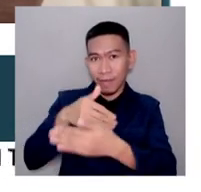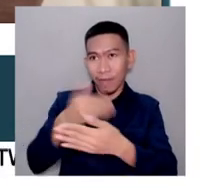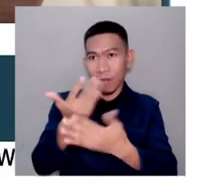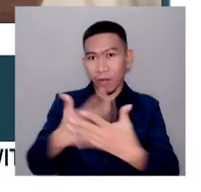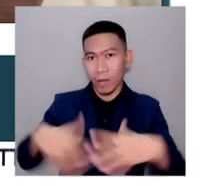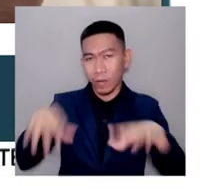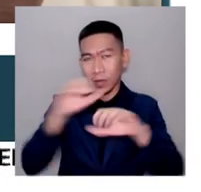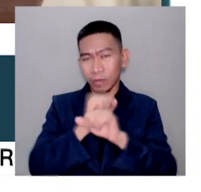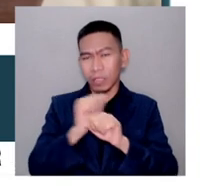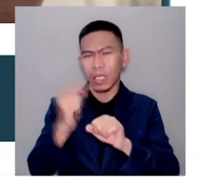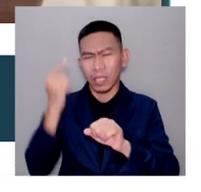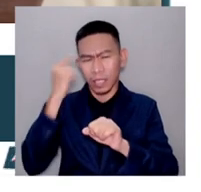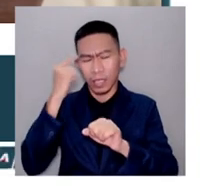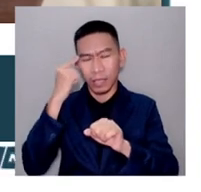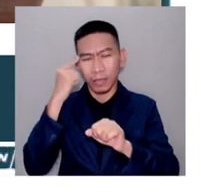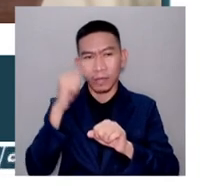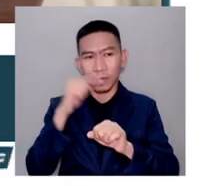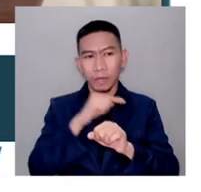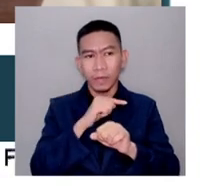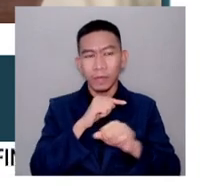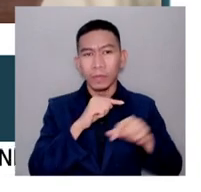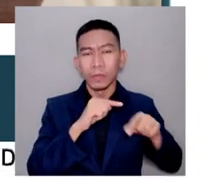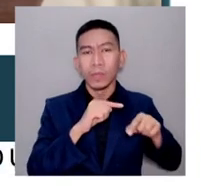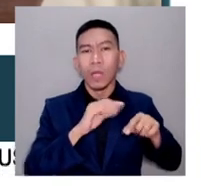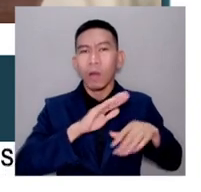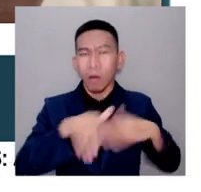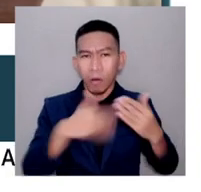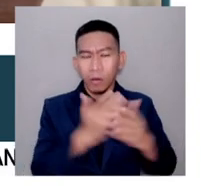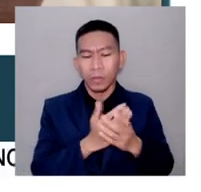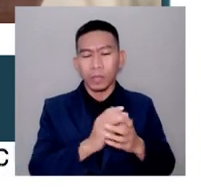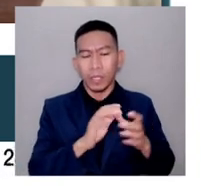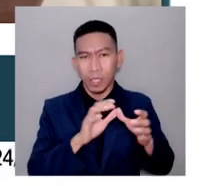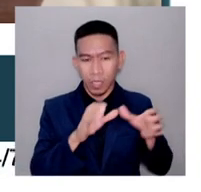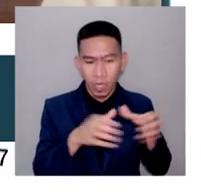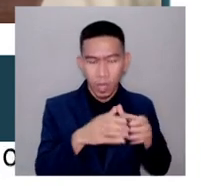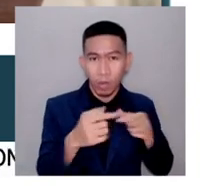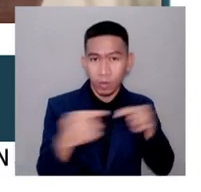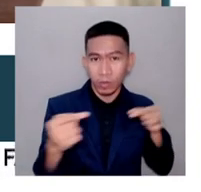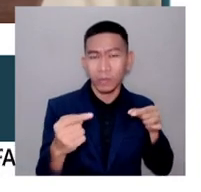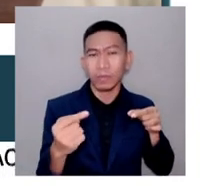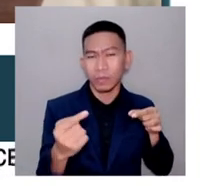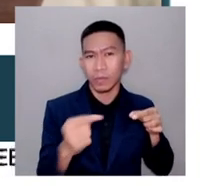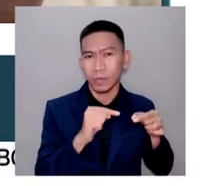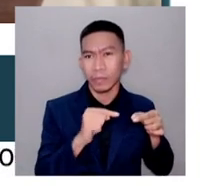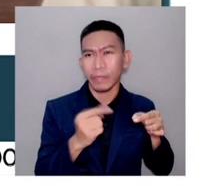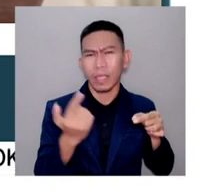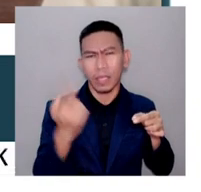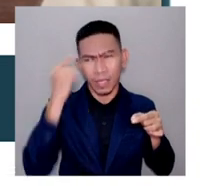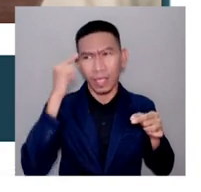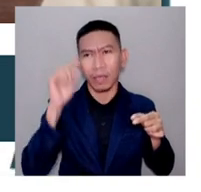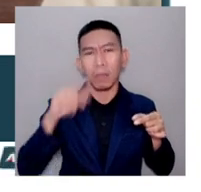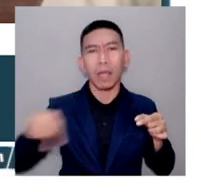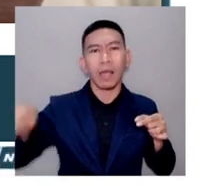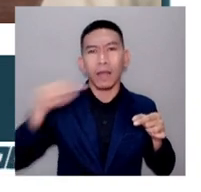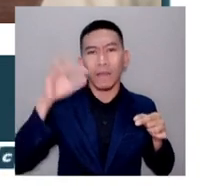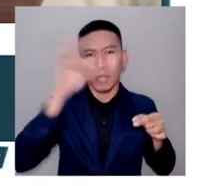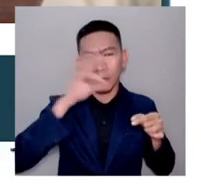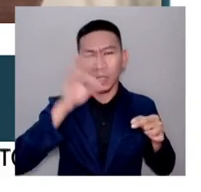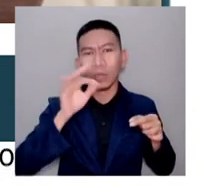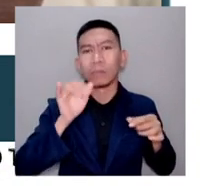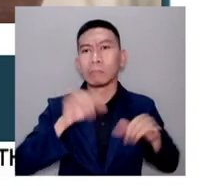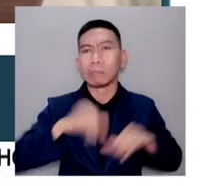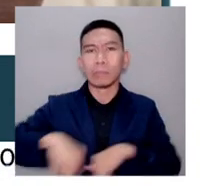the opposition and even beyond us, no, tayong mga Pilipino, we really need to think about